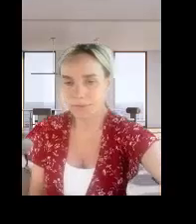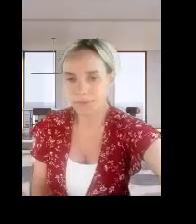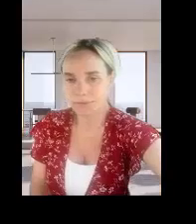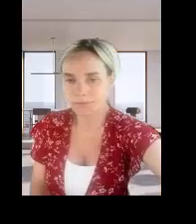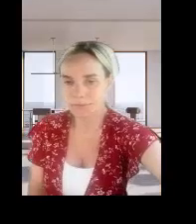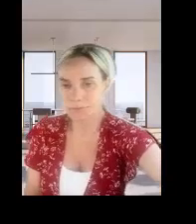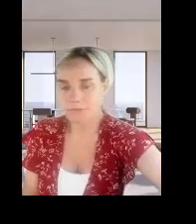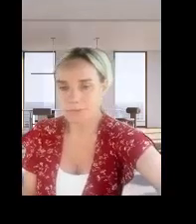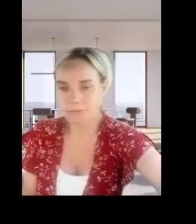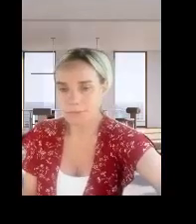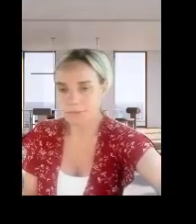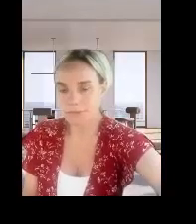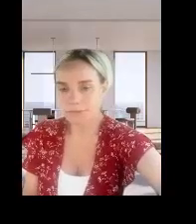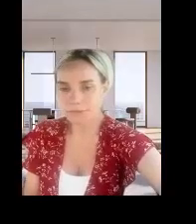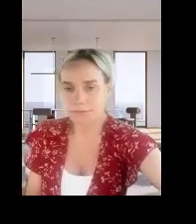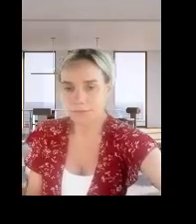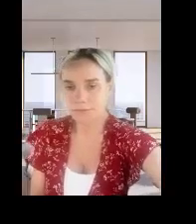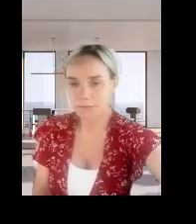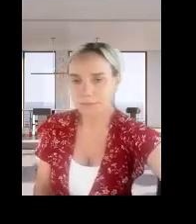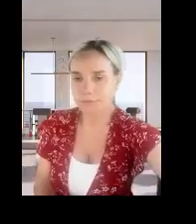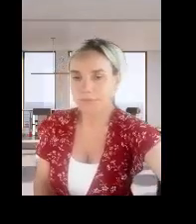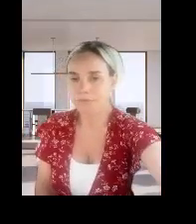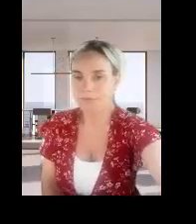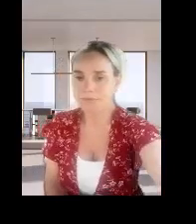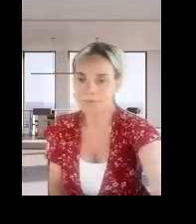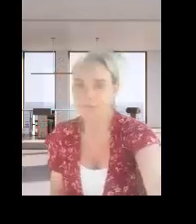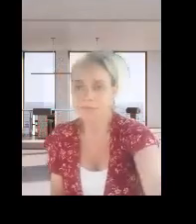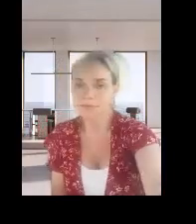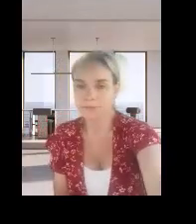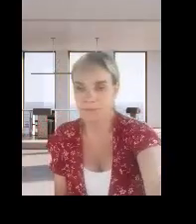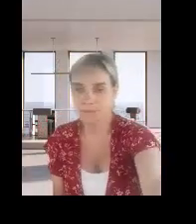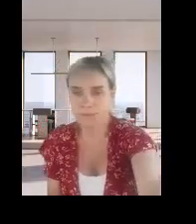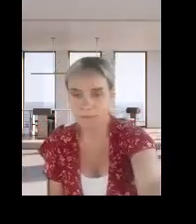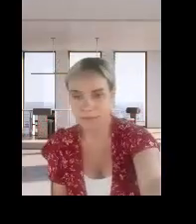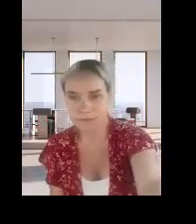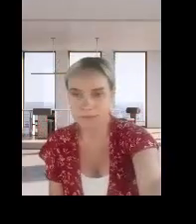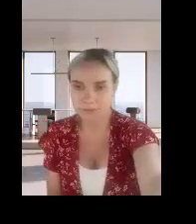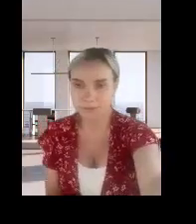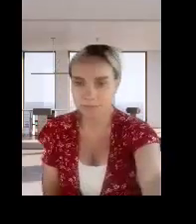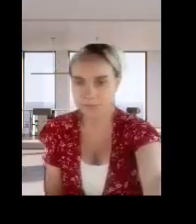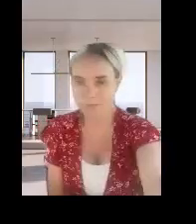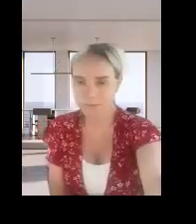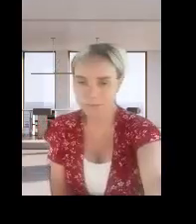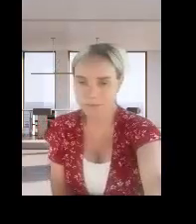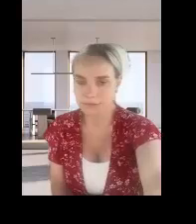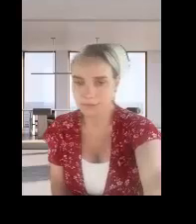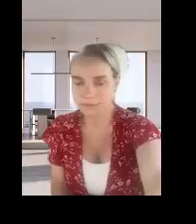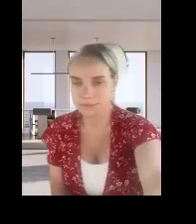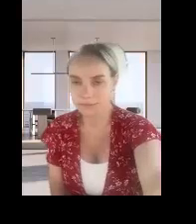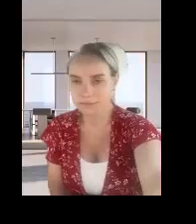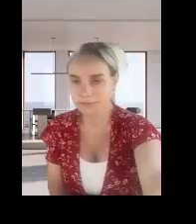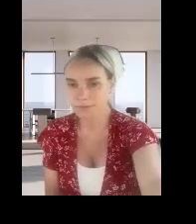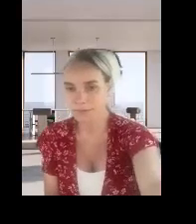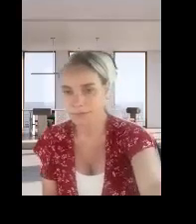the previous budget development committee meeting of May 27th?